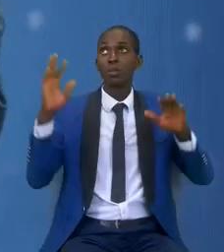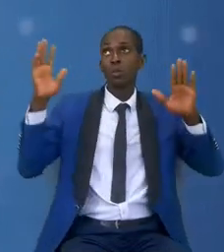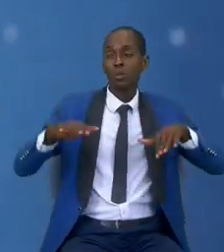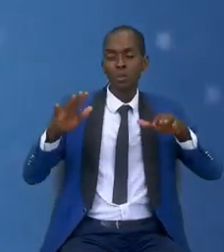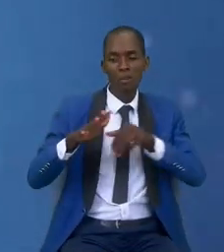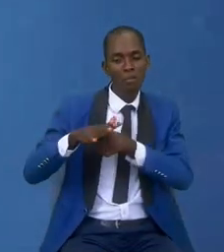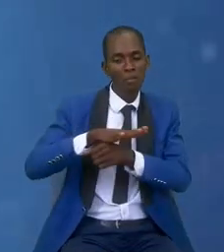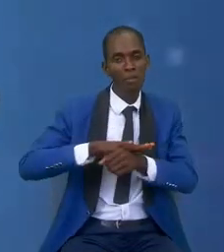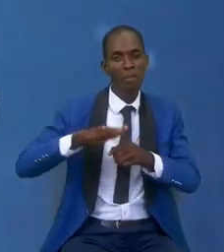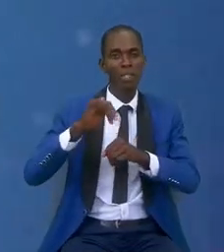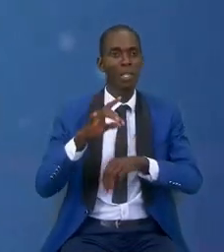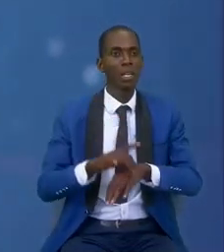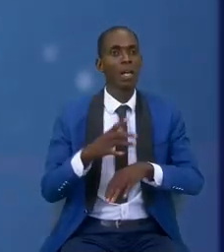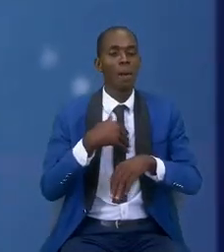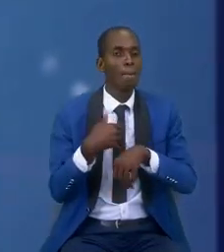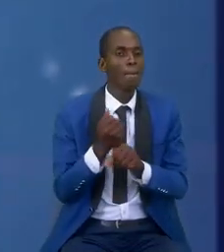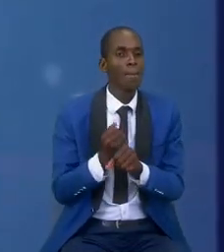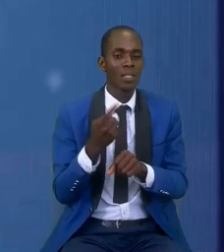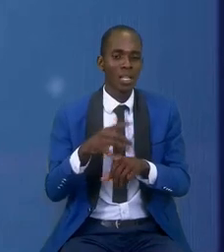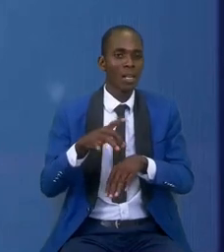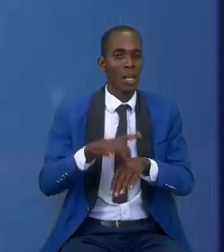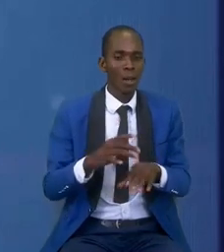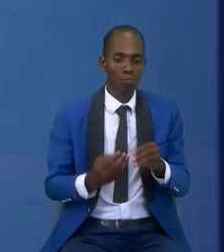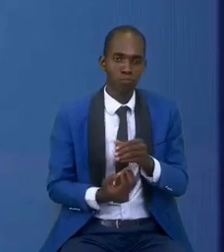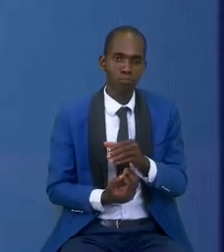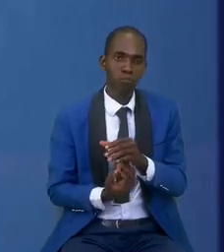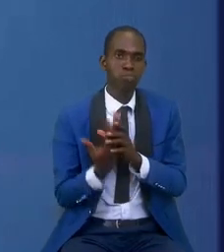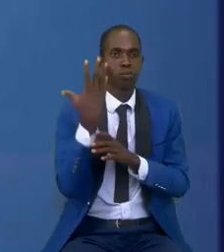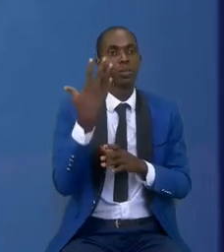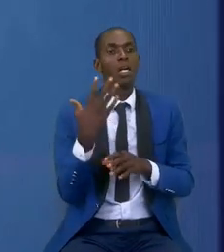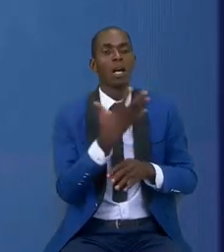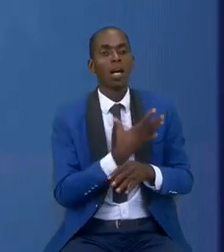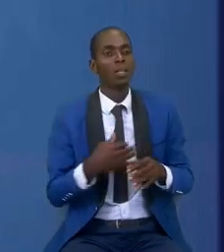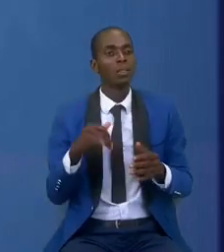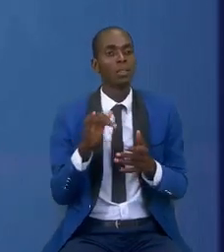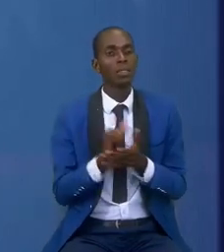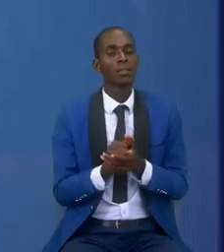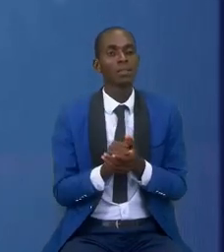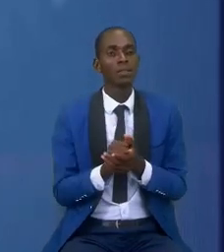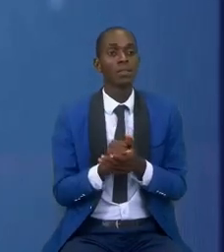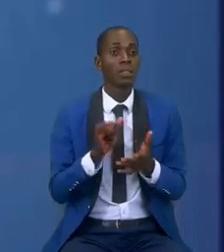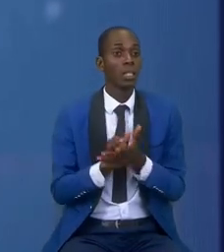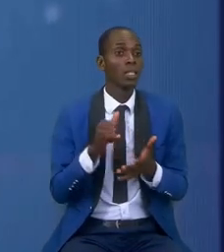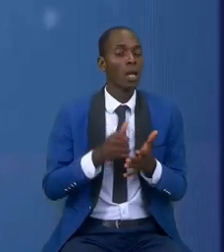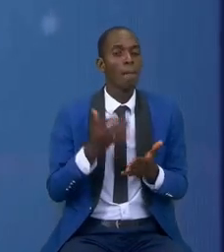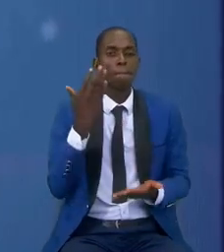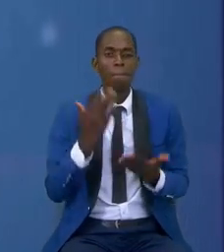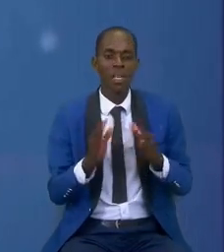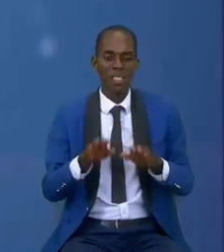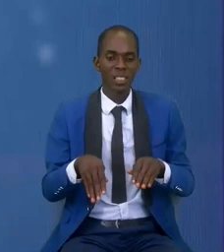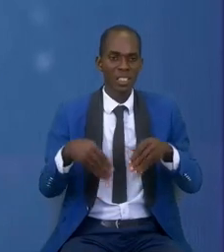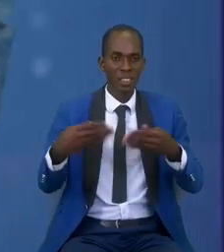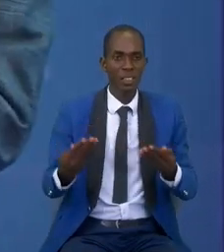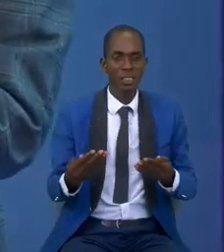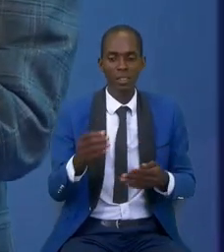born it says that it may give seed to the sower and Bridge to the